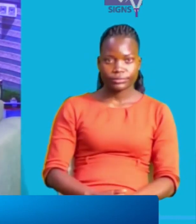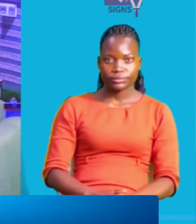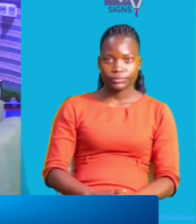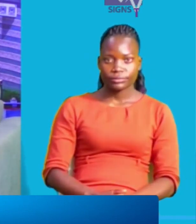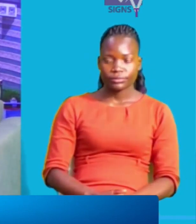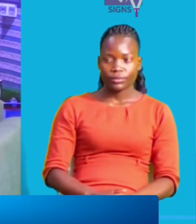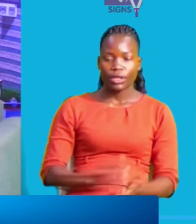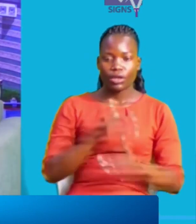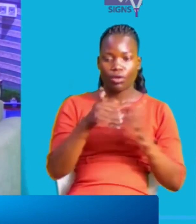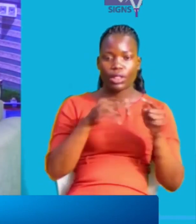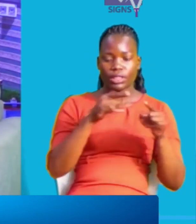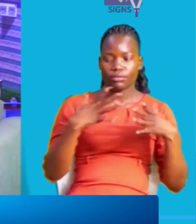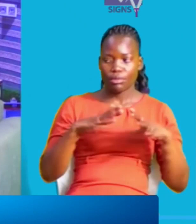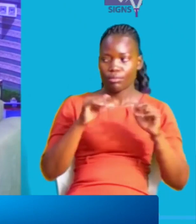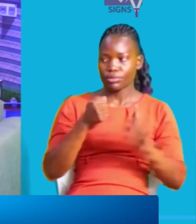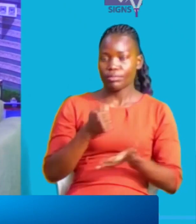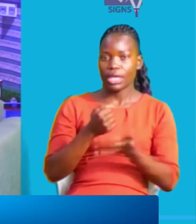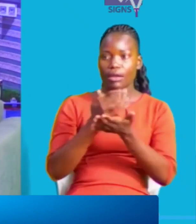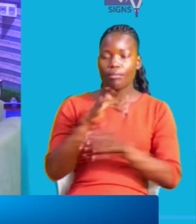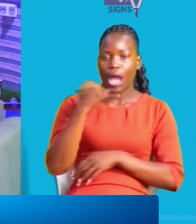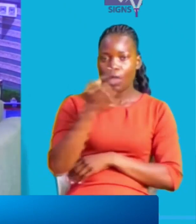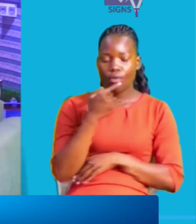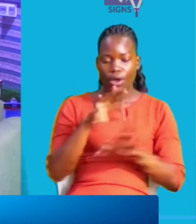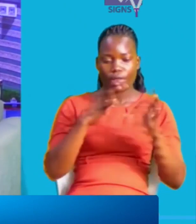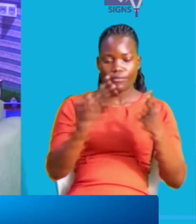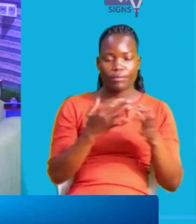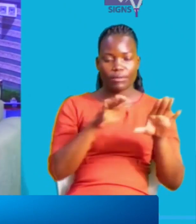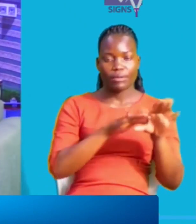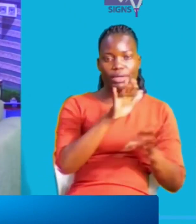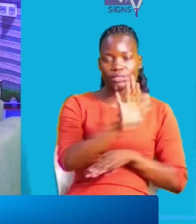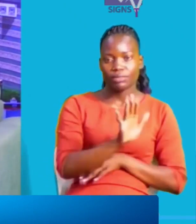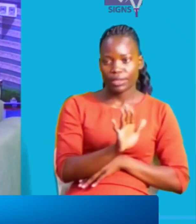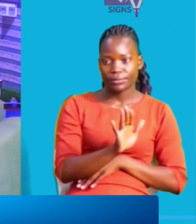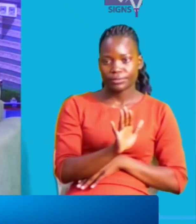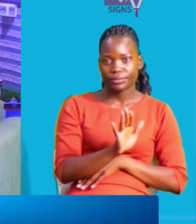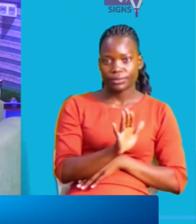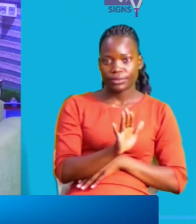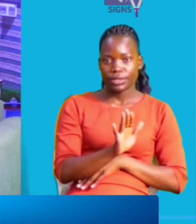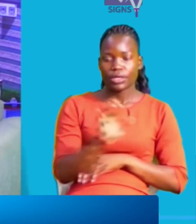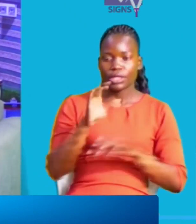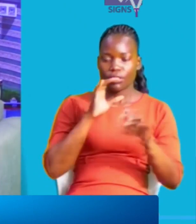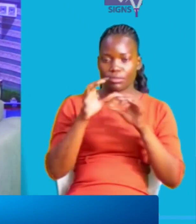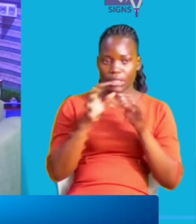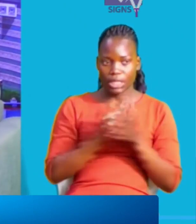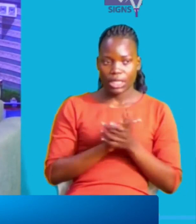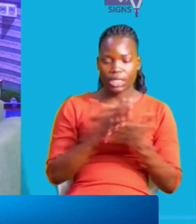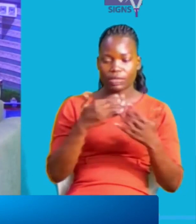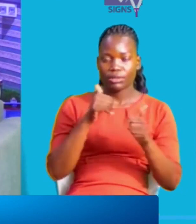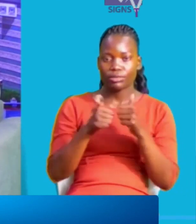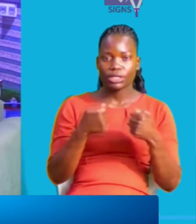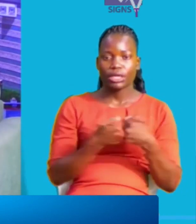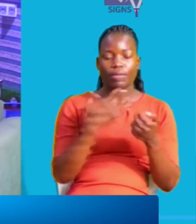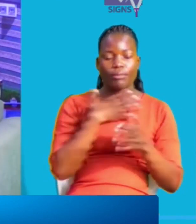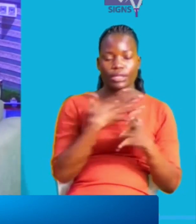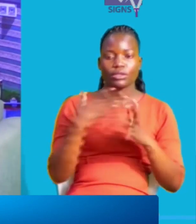And all these people, wanaweza saidiwa na their family members. Be communicated to. There is something that is happening, please do